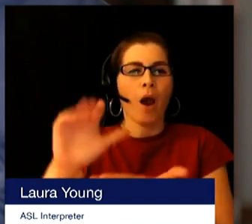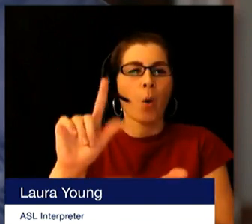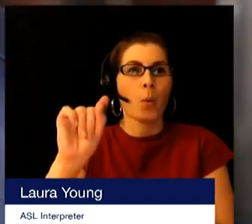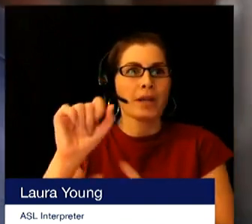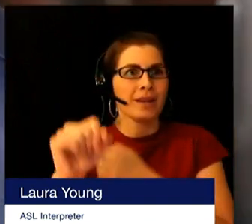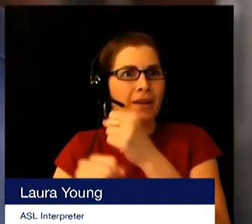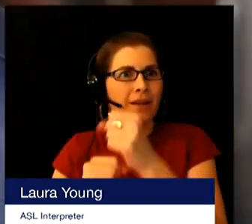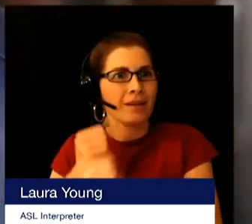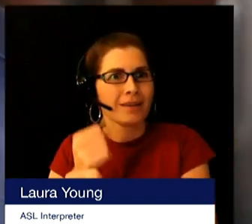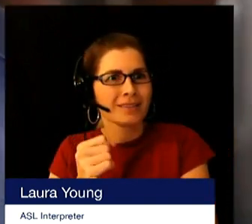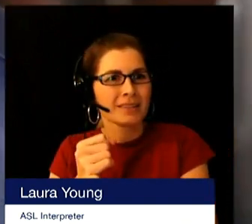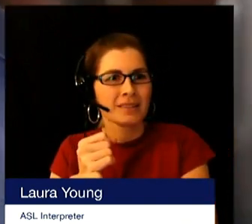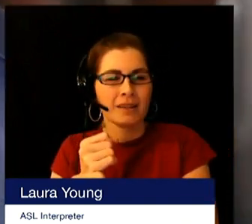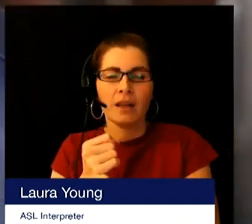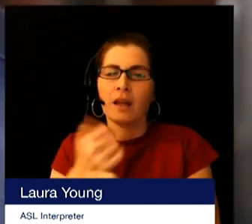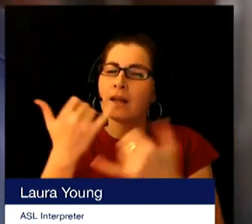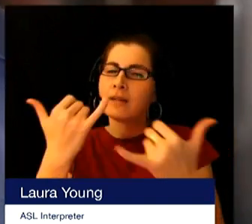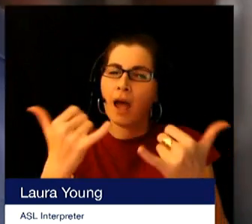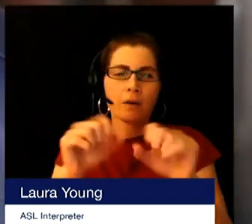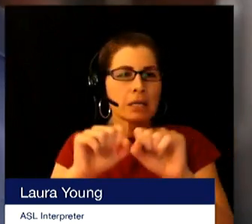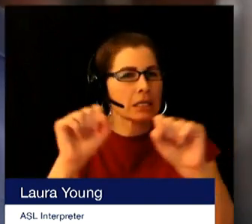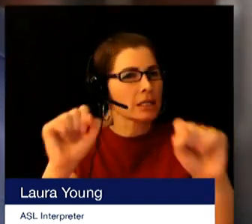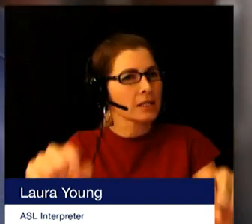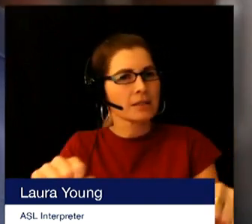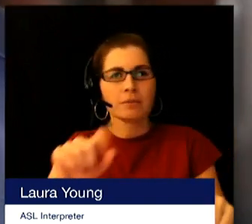on punishment. It should be based on redemption,